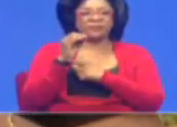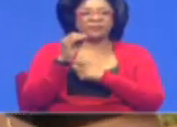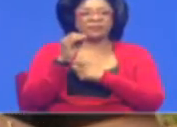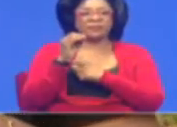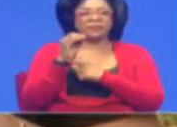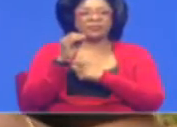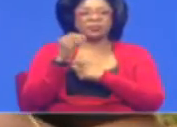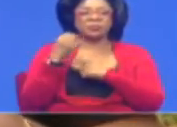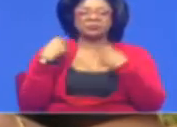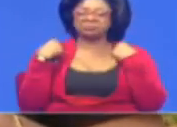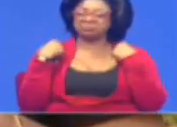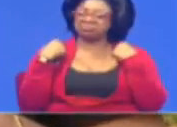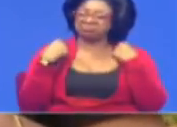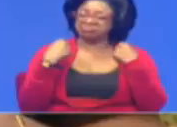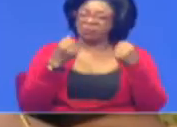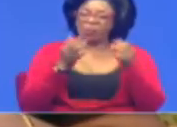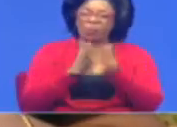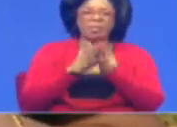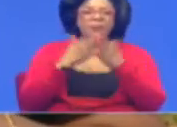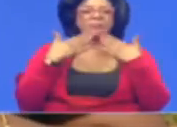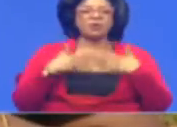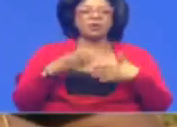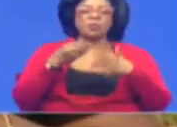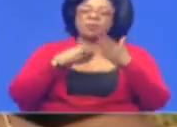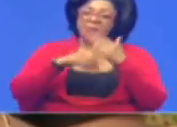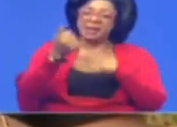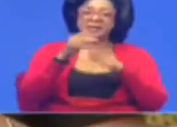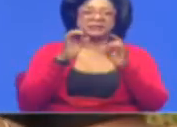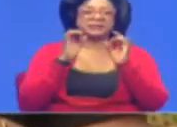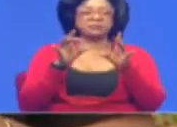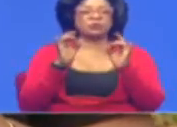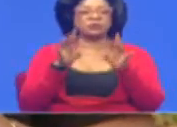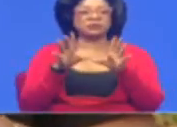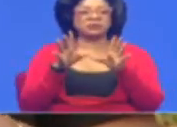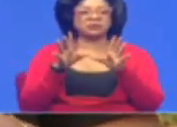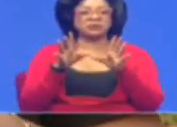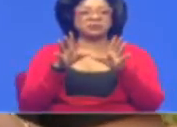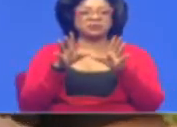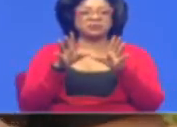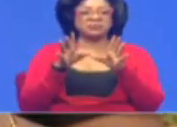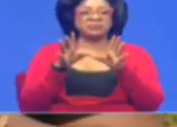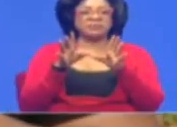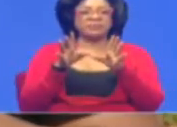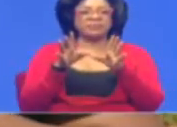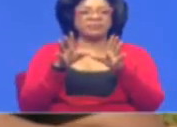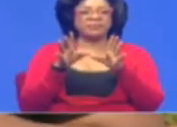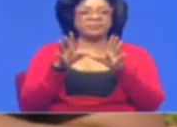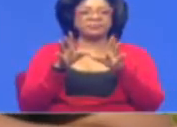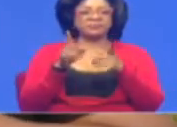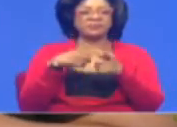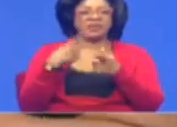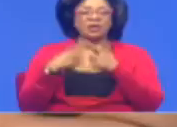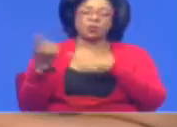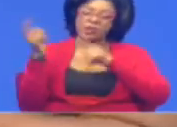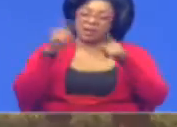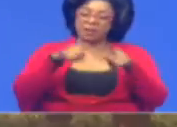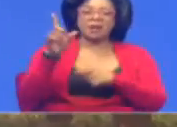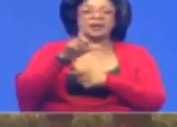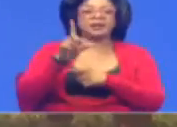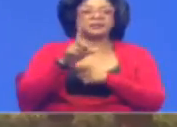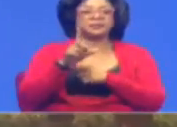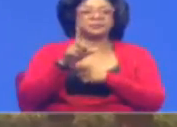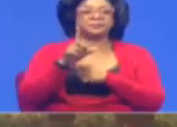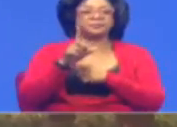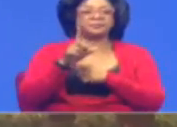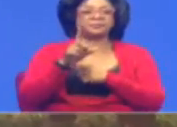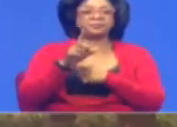na mwili yetu, tukalipia city mortuary, the permit, Then sasa tukakuja huku Lang'ata saa kumzika. Joy